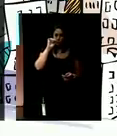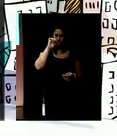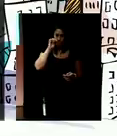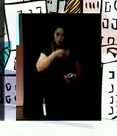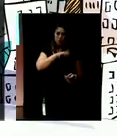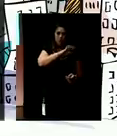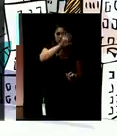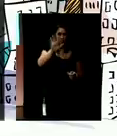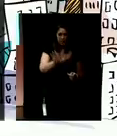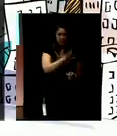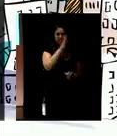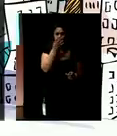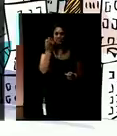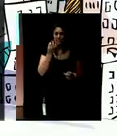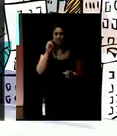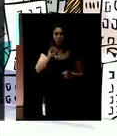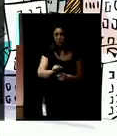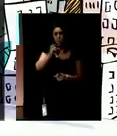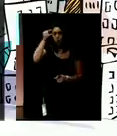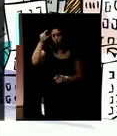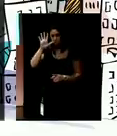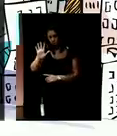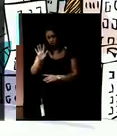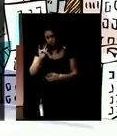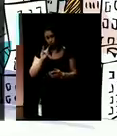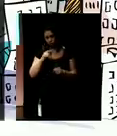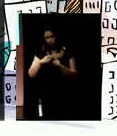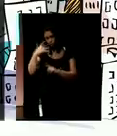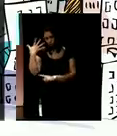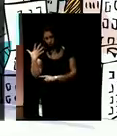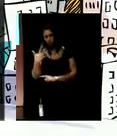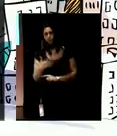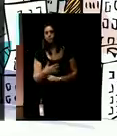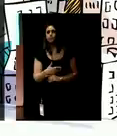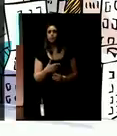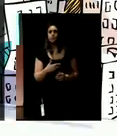tourism, that would multiply the figure by 5.